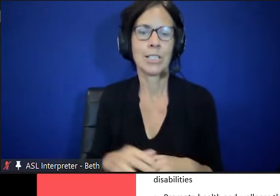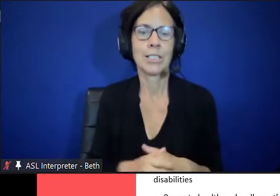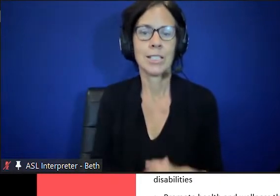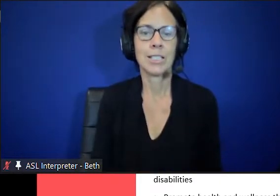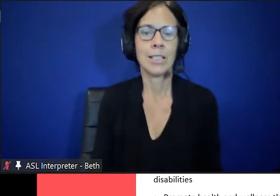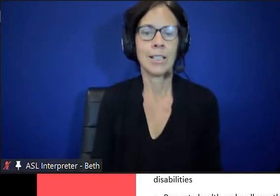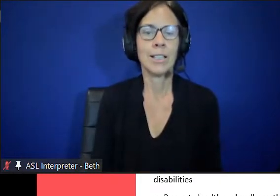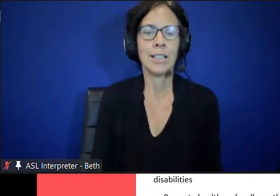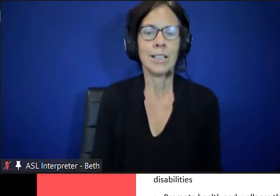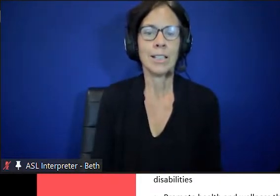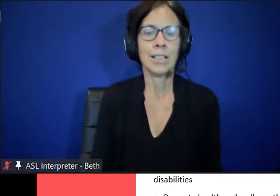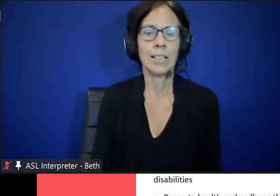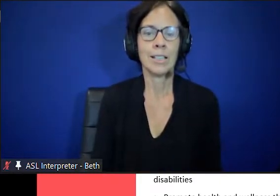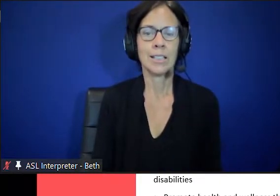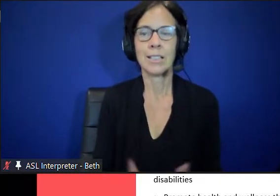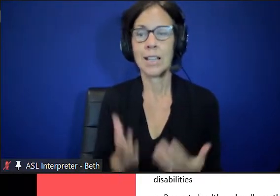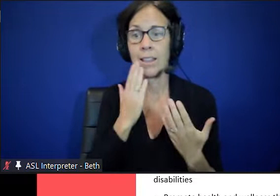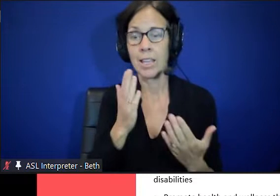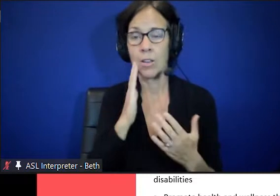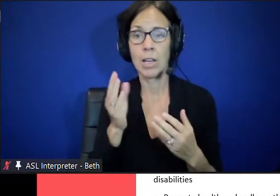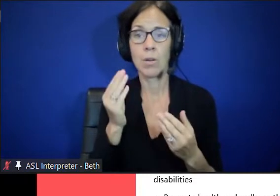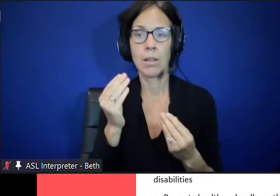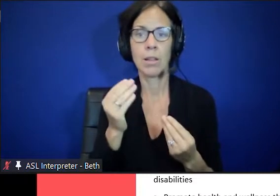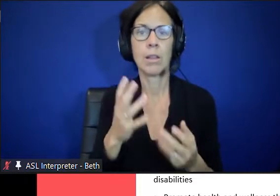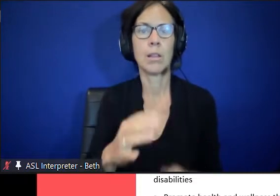thank you. I'll let you know if we have any comments.